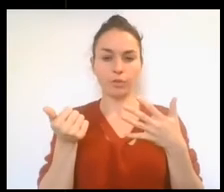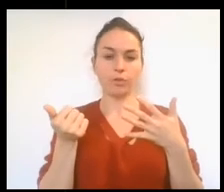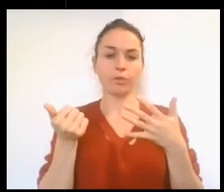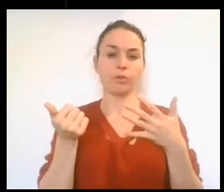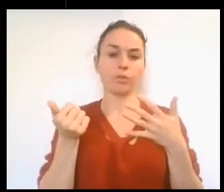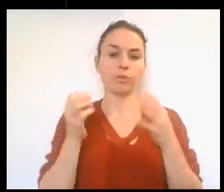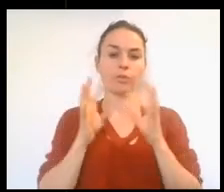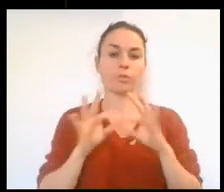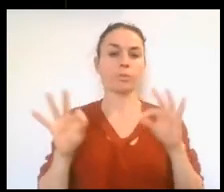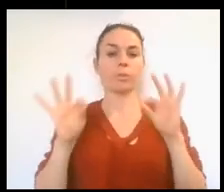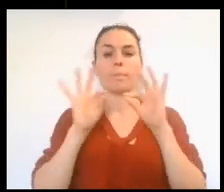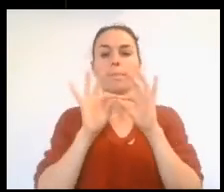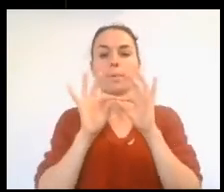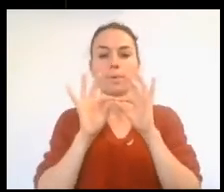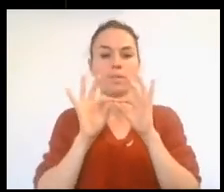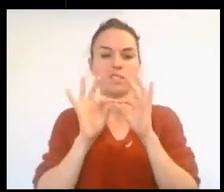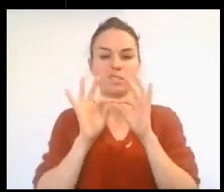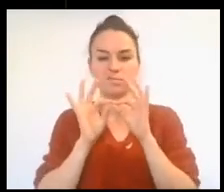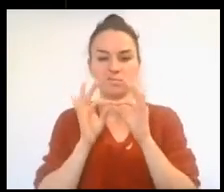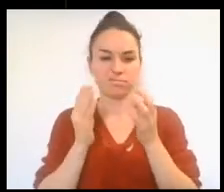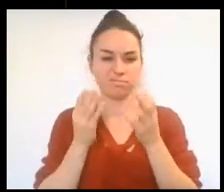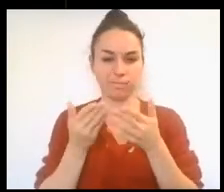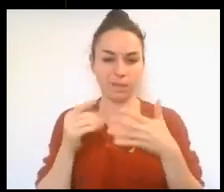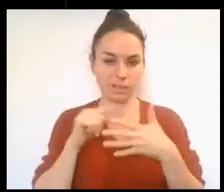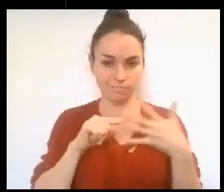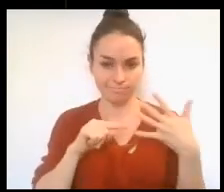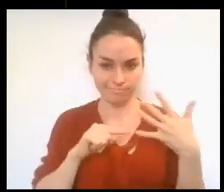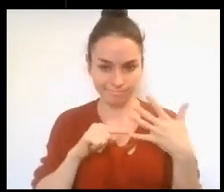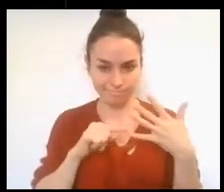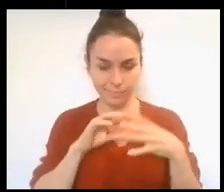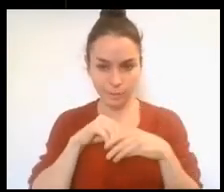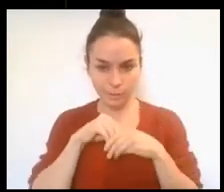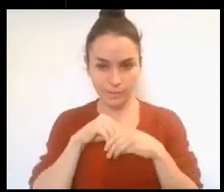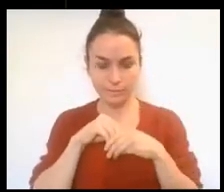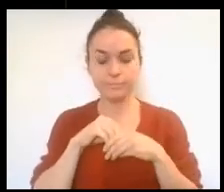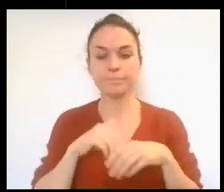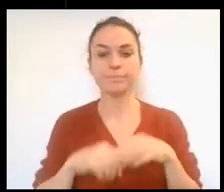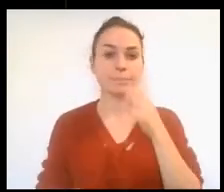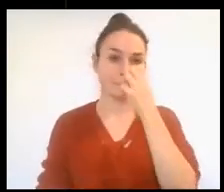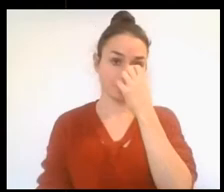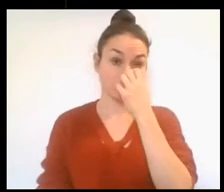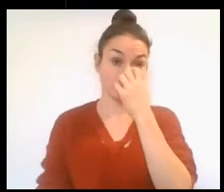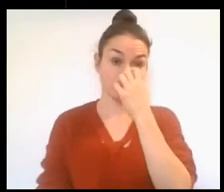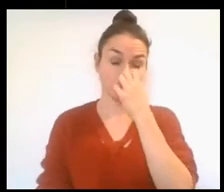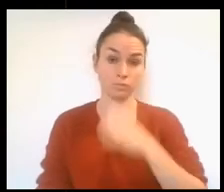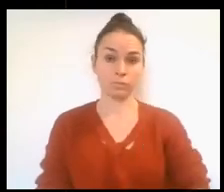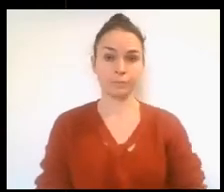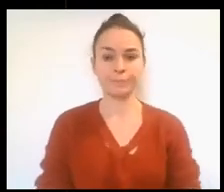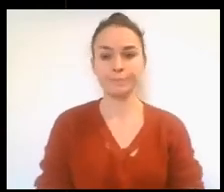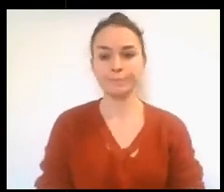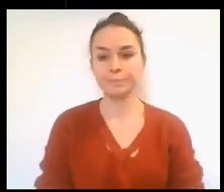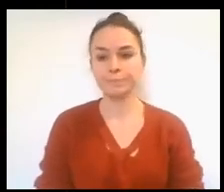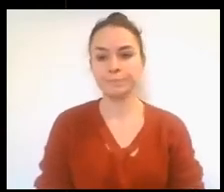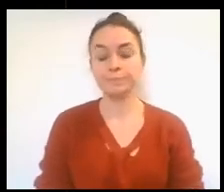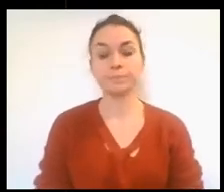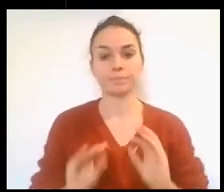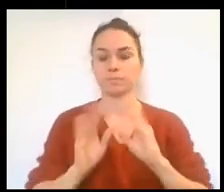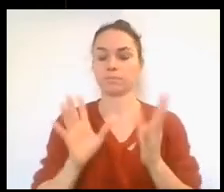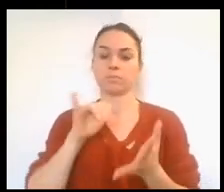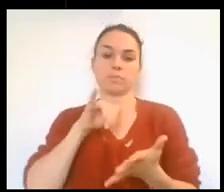And one of them was with no guarantee of success, with astronomers around the